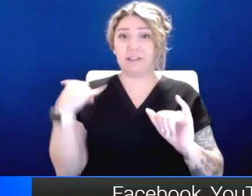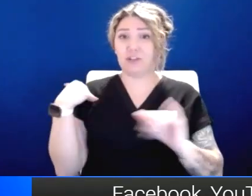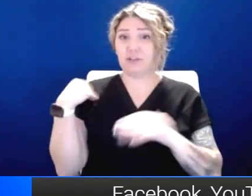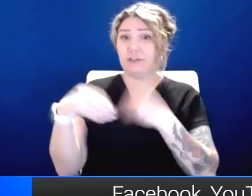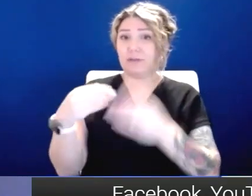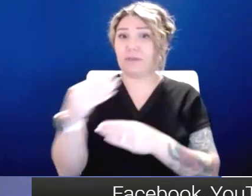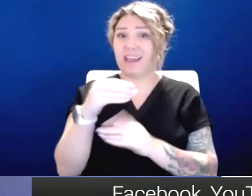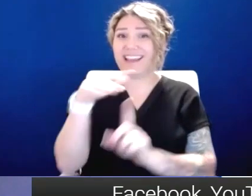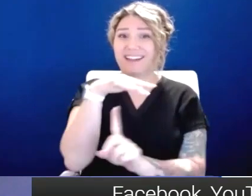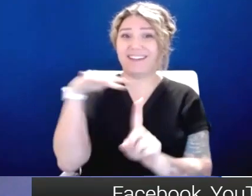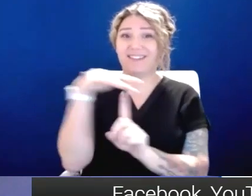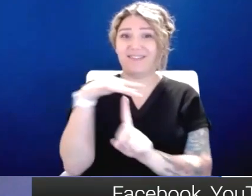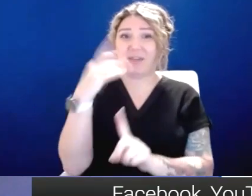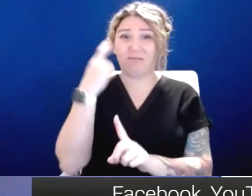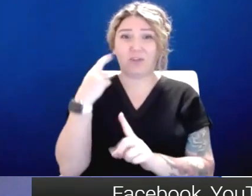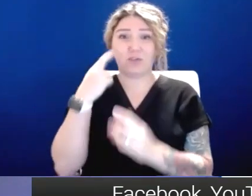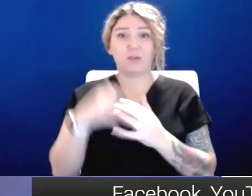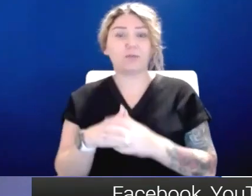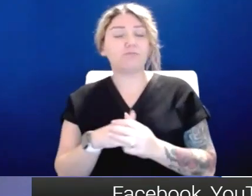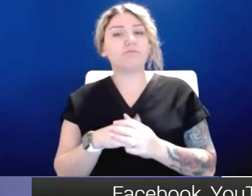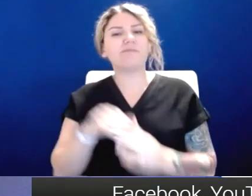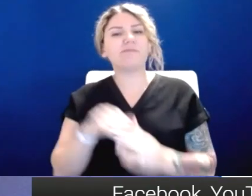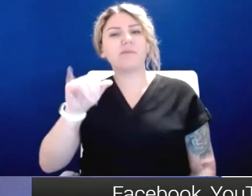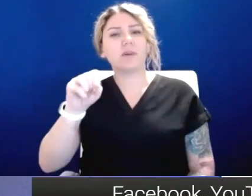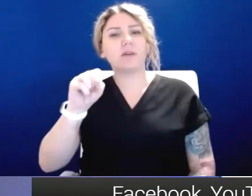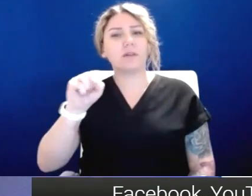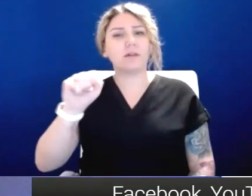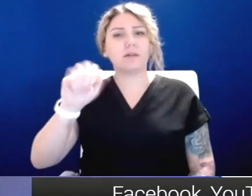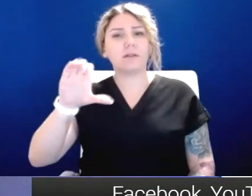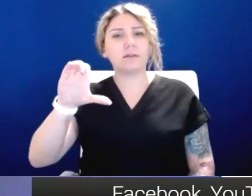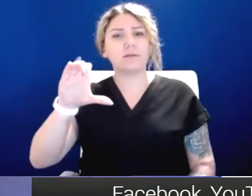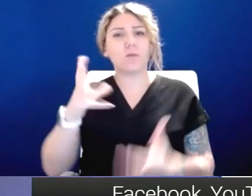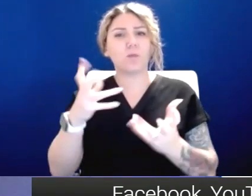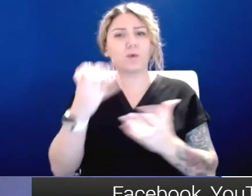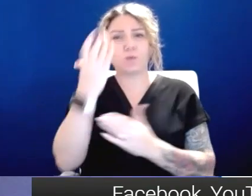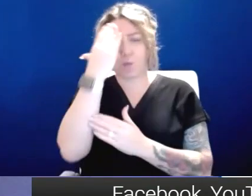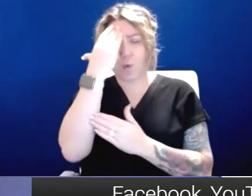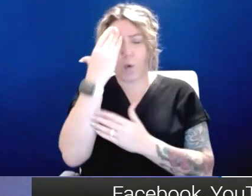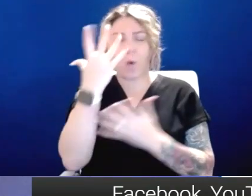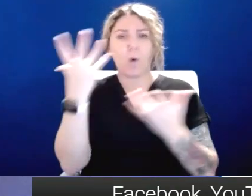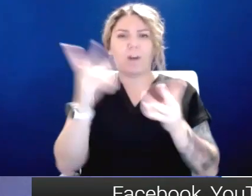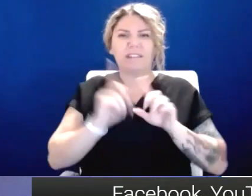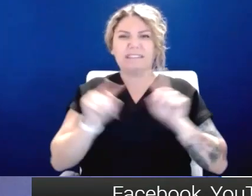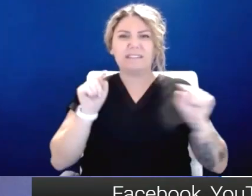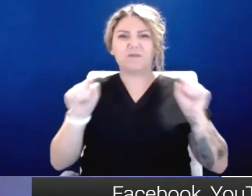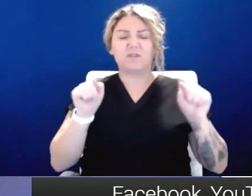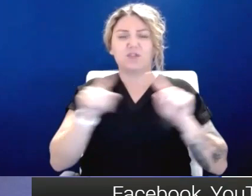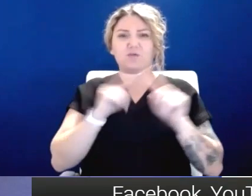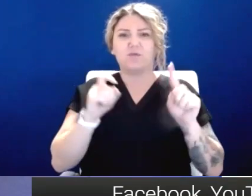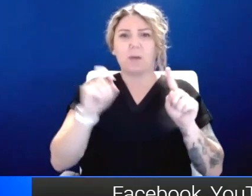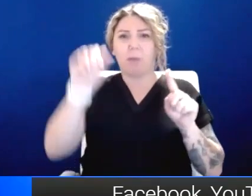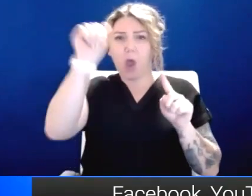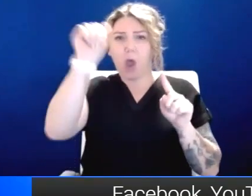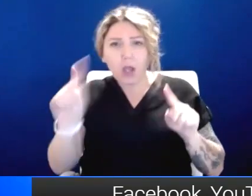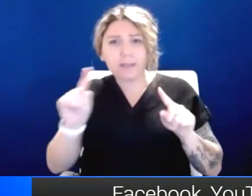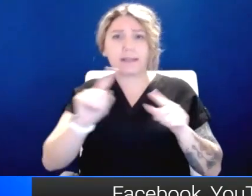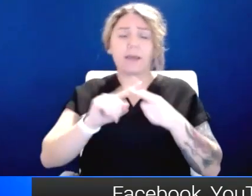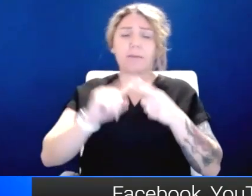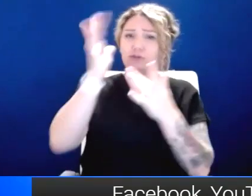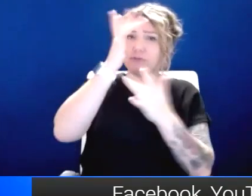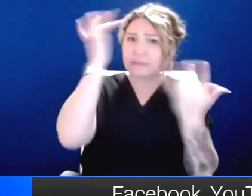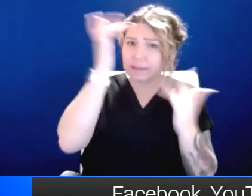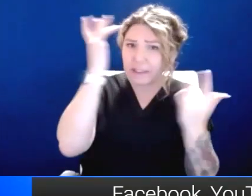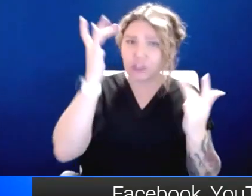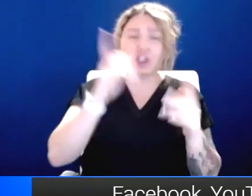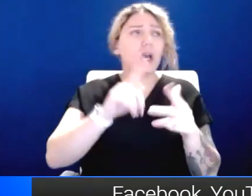factors. Isaac wants to know, how is Parkinson's distinguished from Alzheimer's disease or dementia? So Parkinson's disease, like I